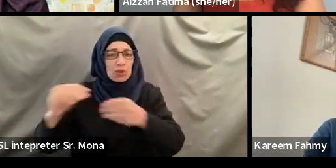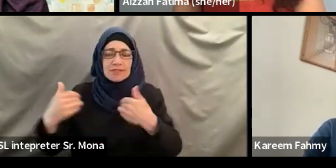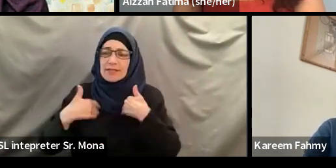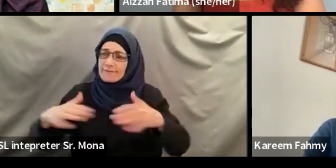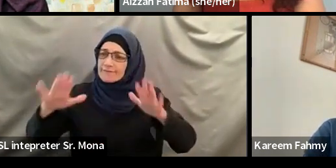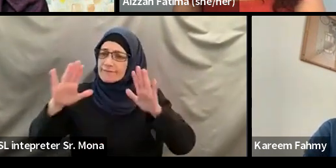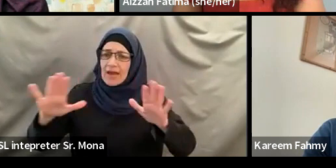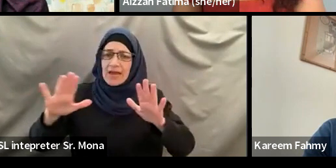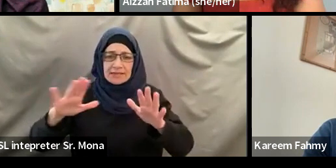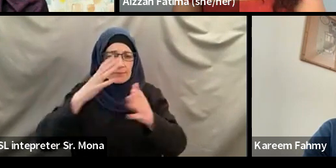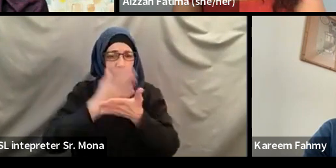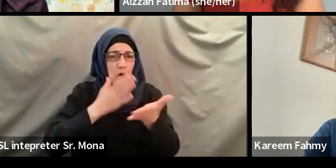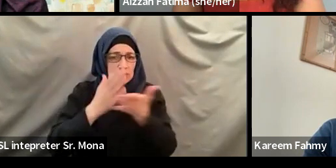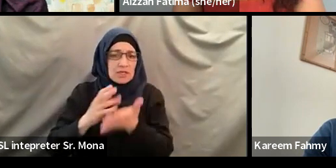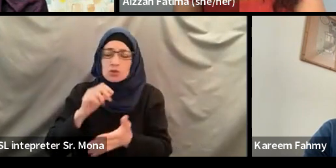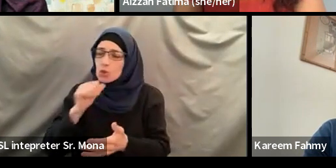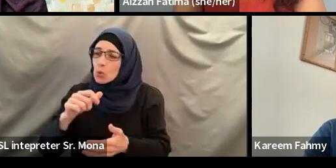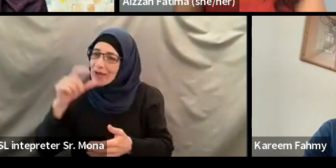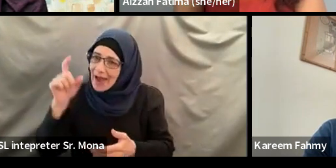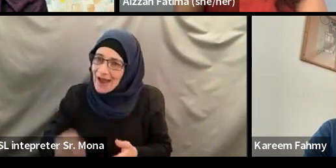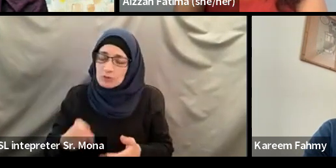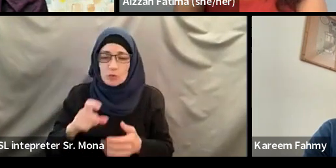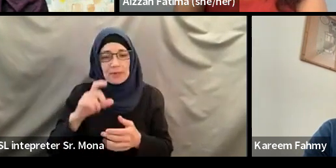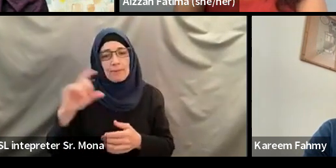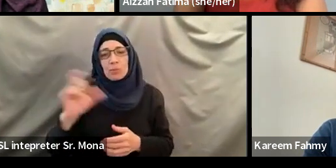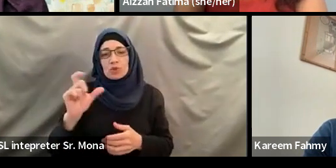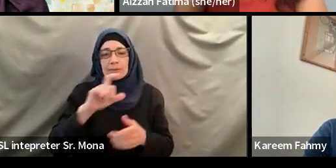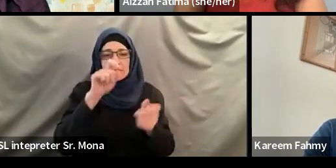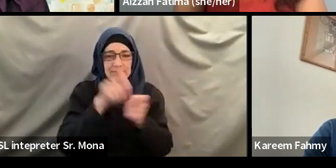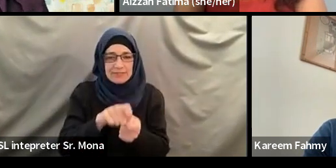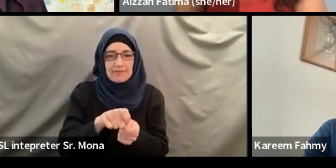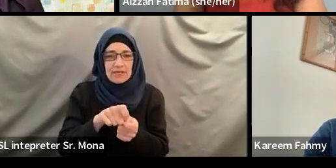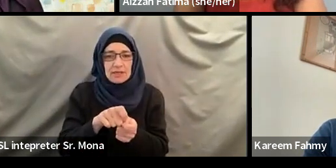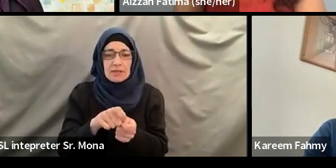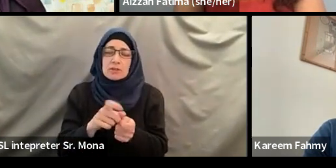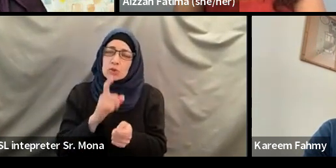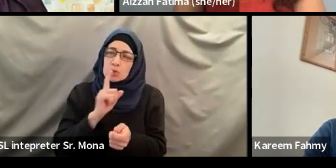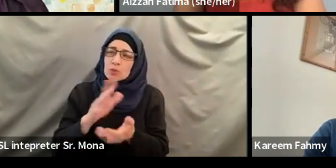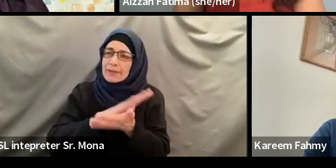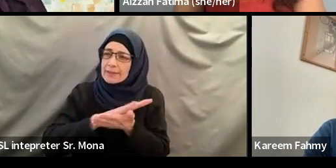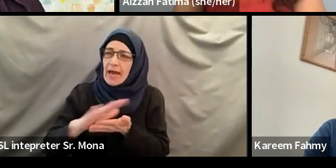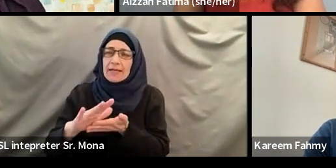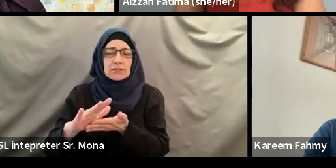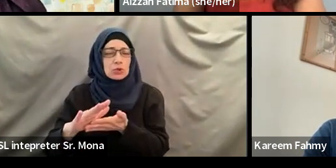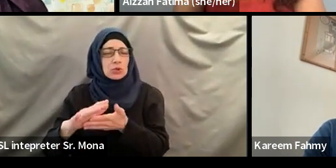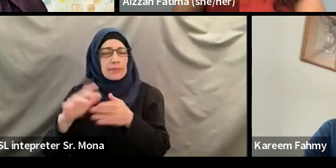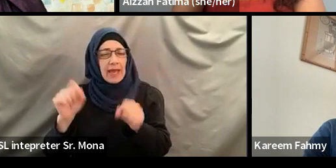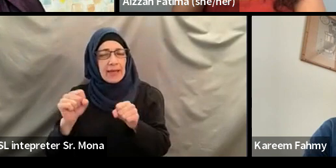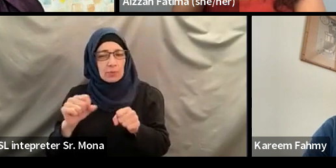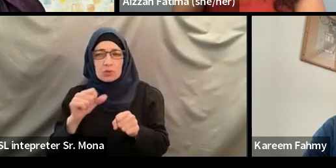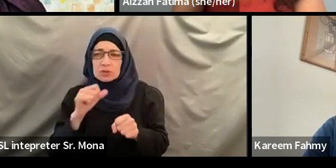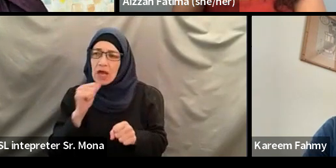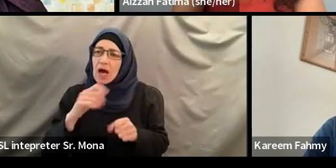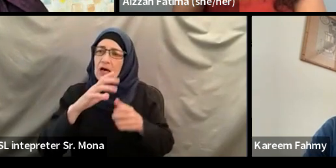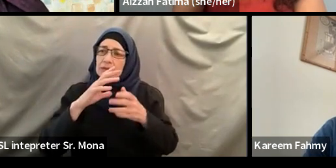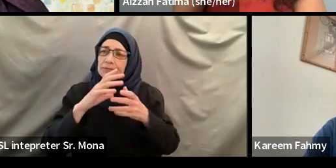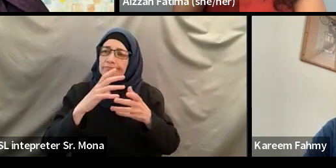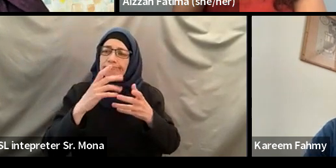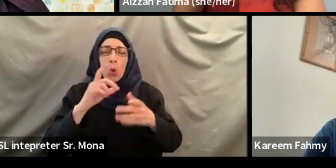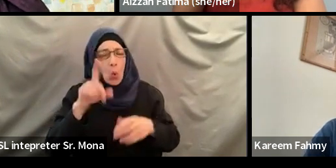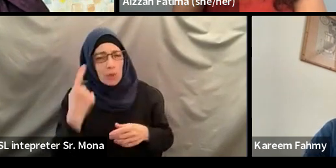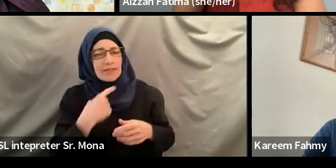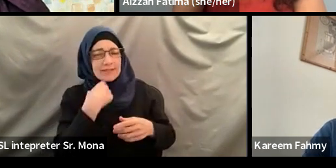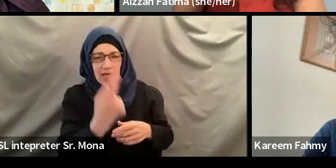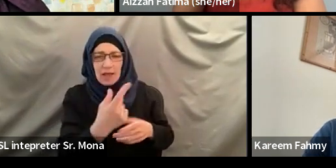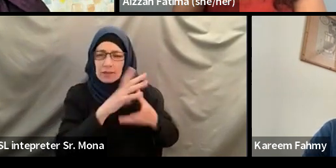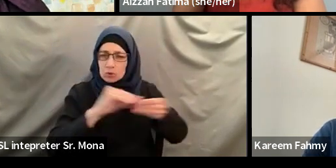that don't necessarily have to be Muslim specific. So it's nice to be able to not only tell a story that is specific to me, but also